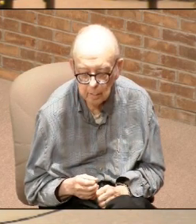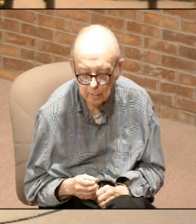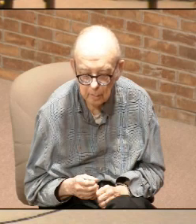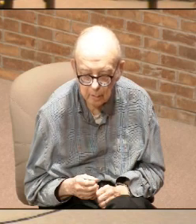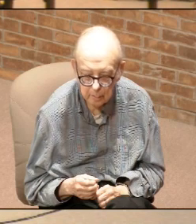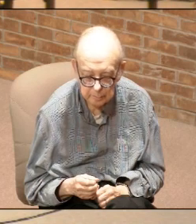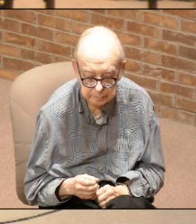that was it